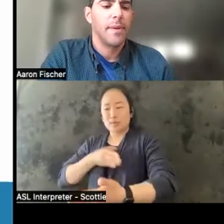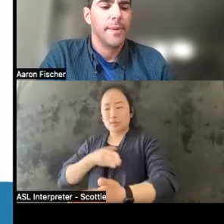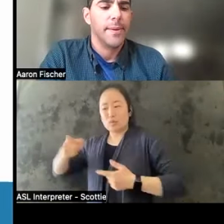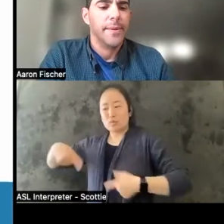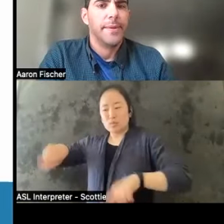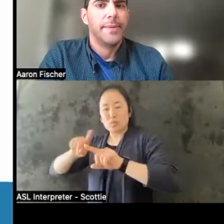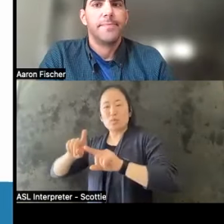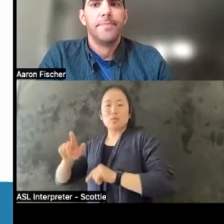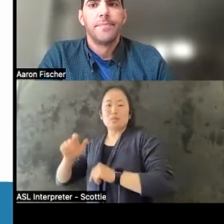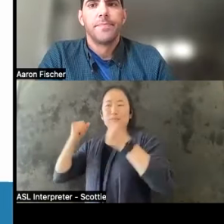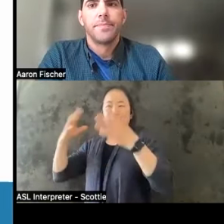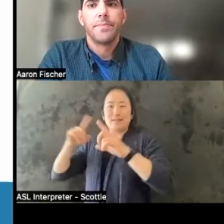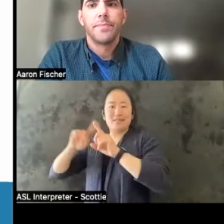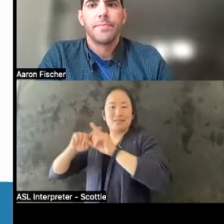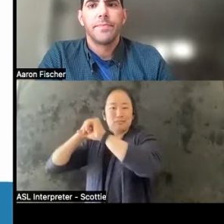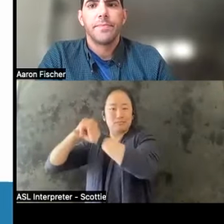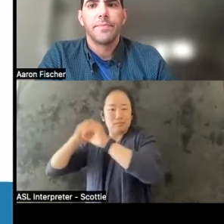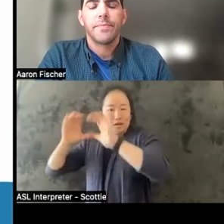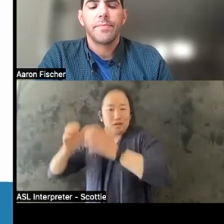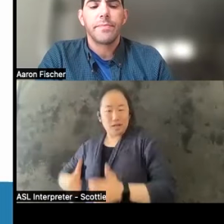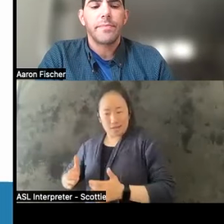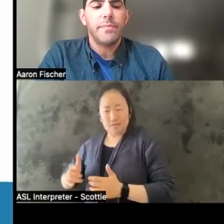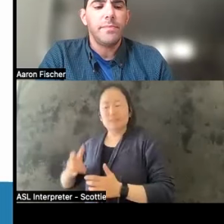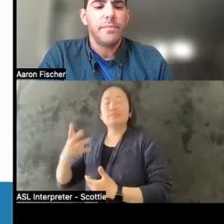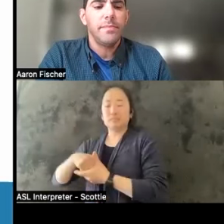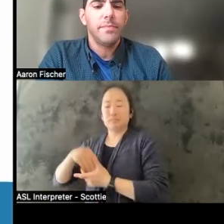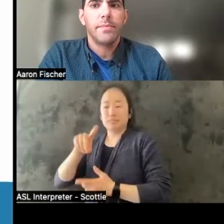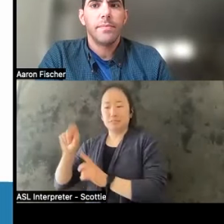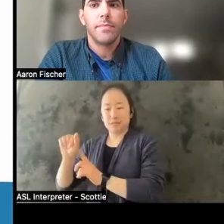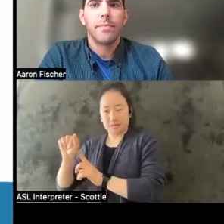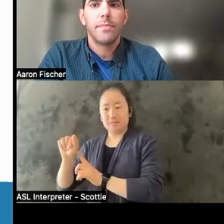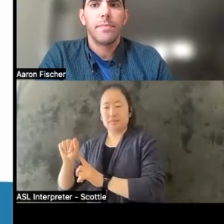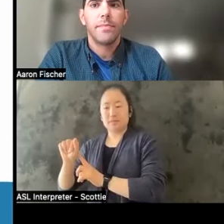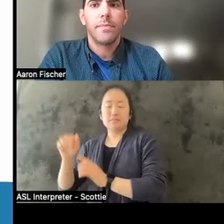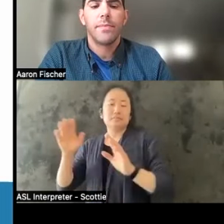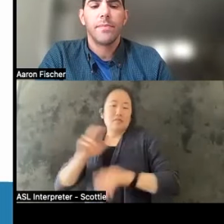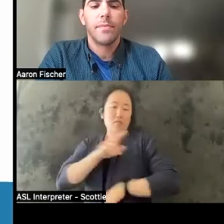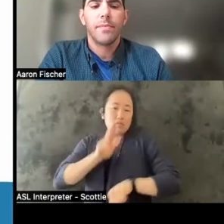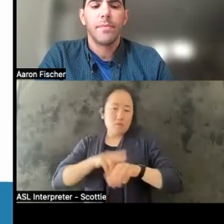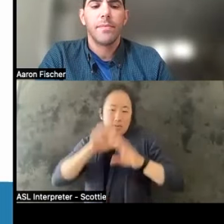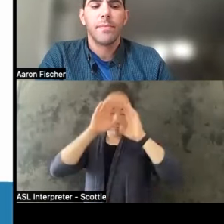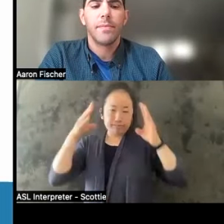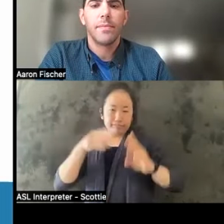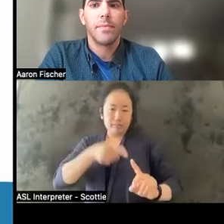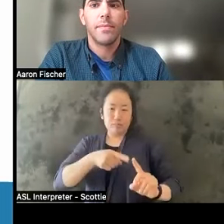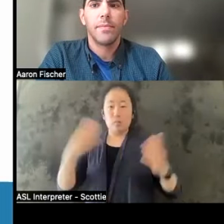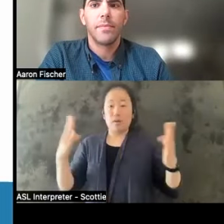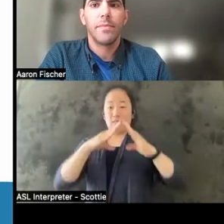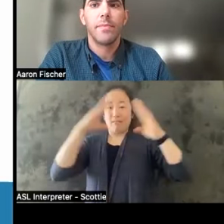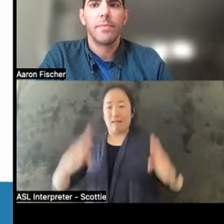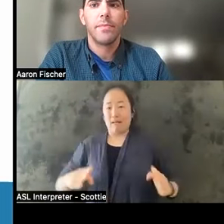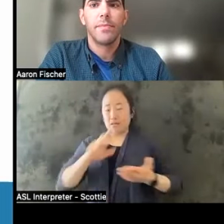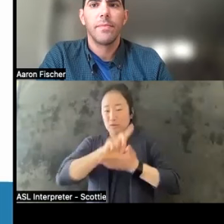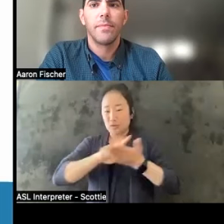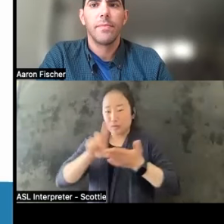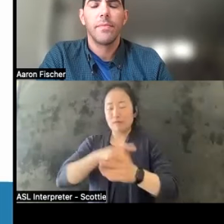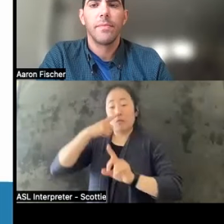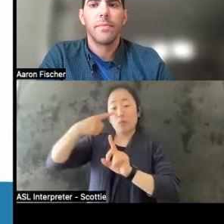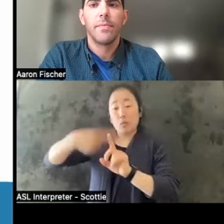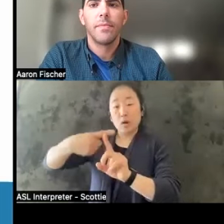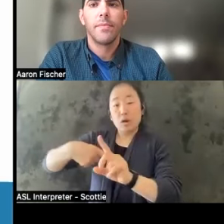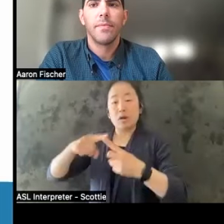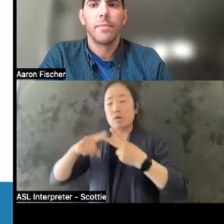including disability. And this obviously is focused on housing discrimination, discrimination in the renting or